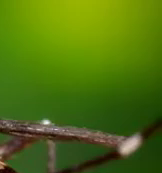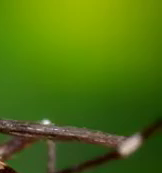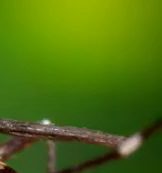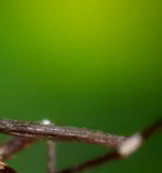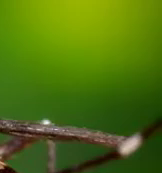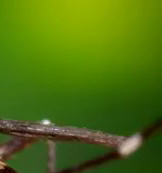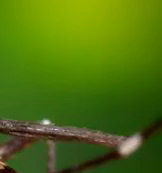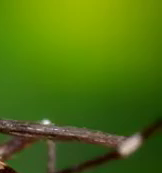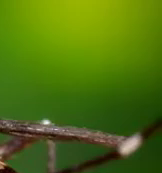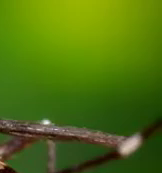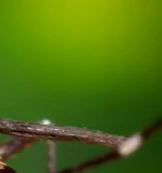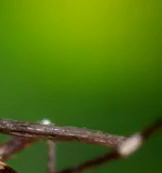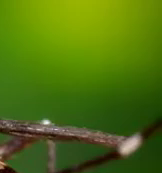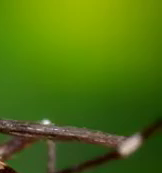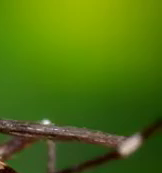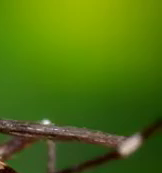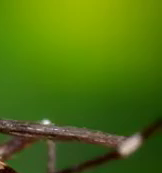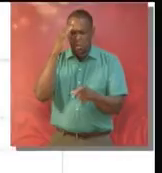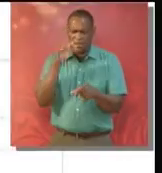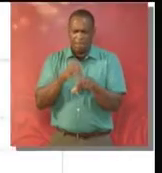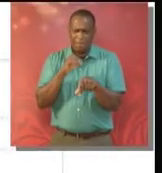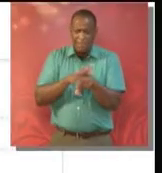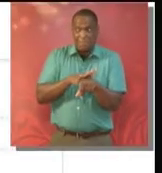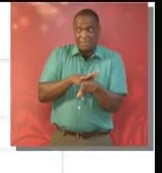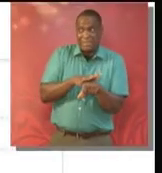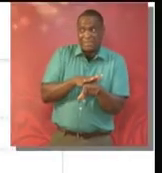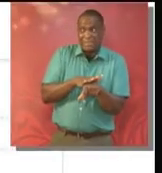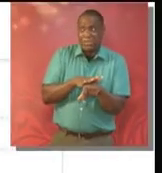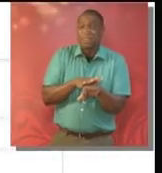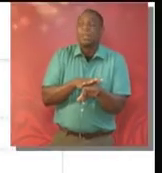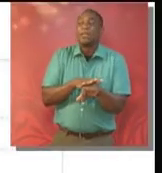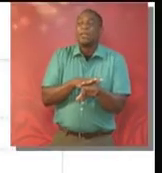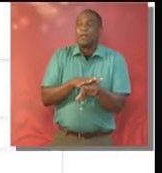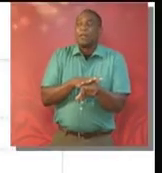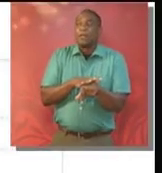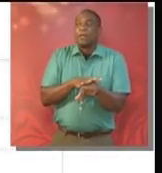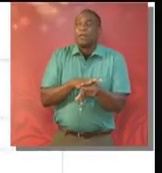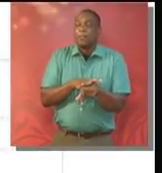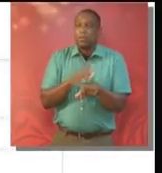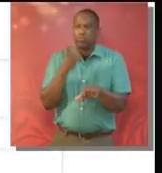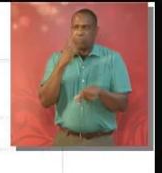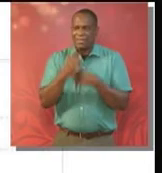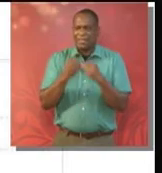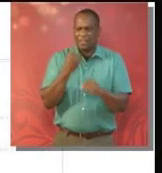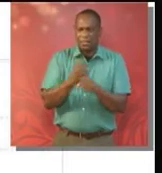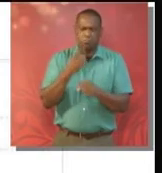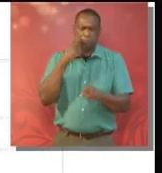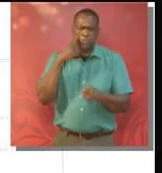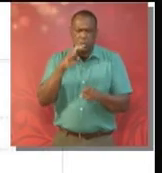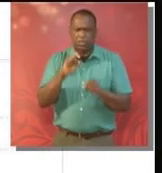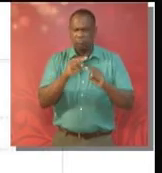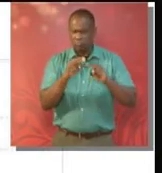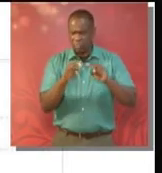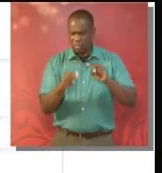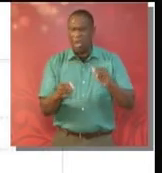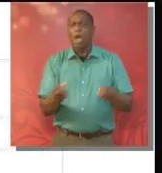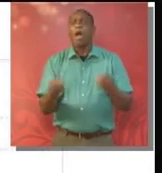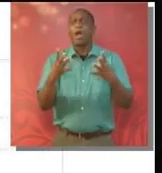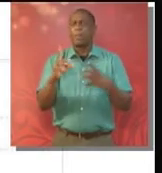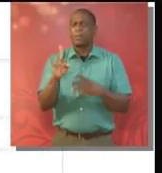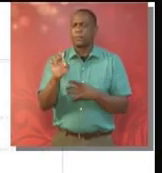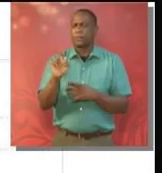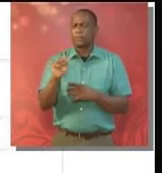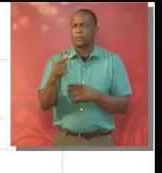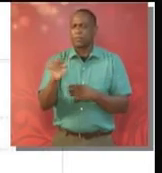continuing trend over the last 5 years. We have seen over the last few years a significant drop in the number of dengue cases